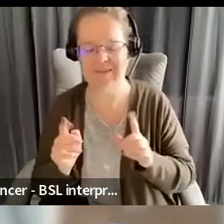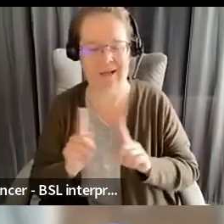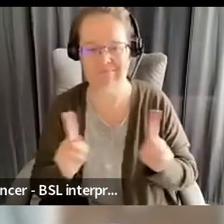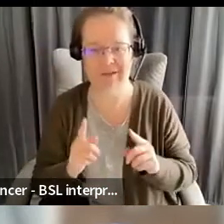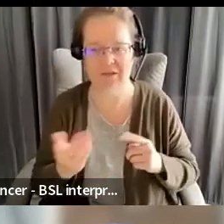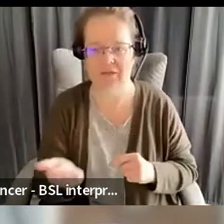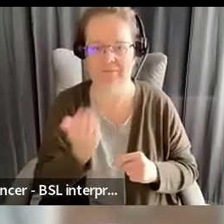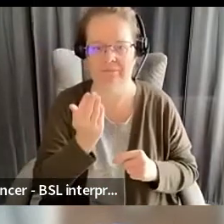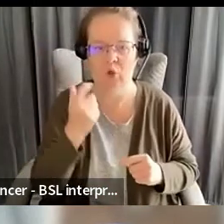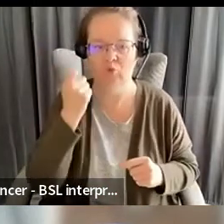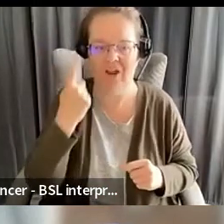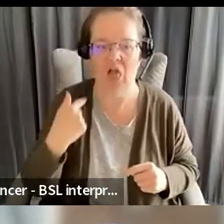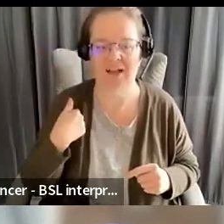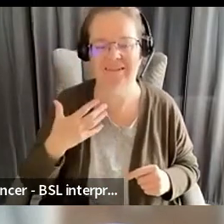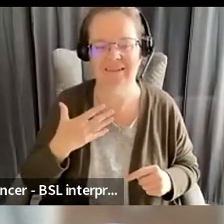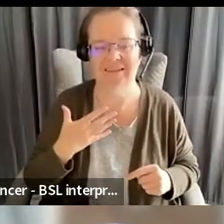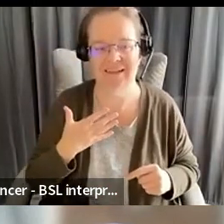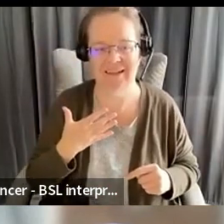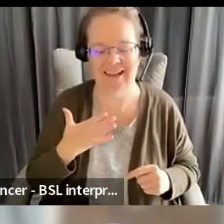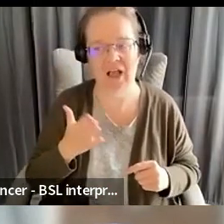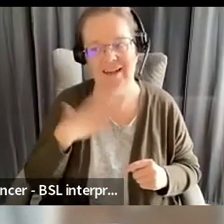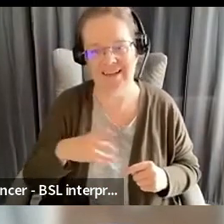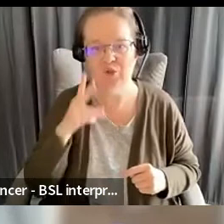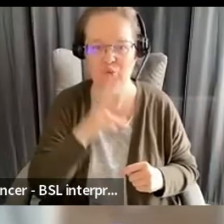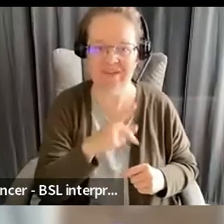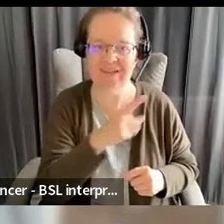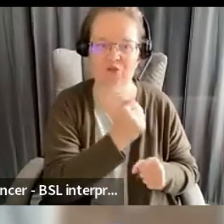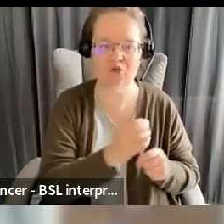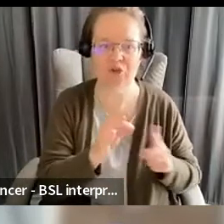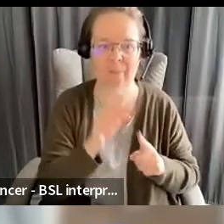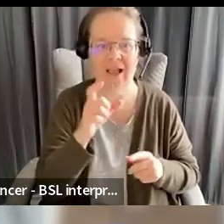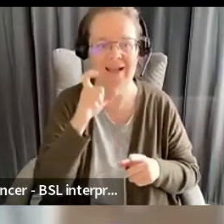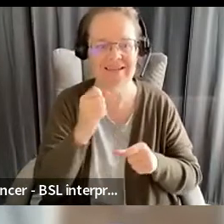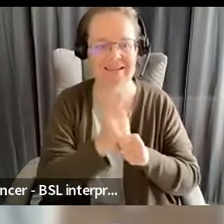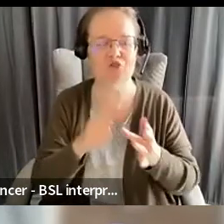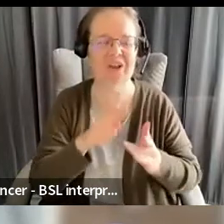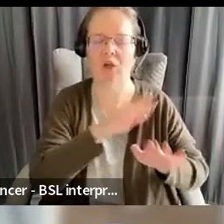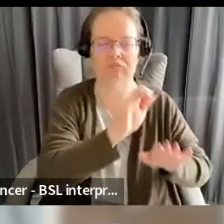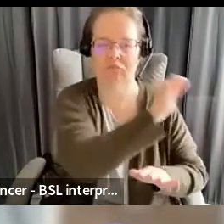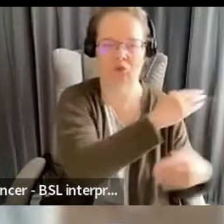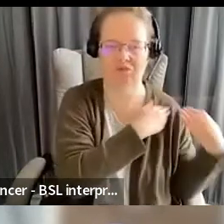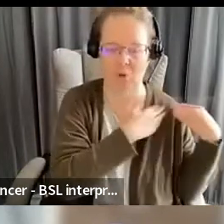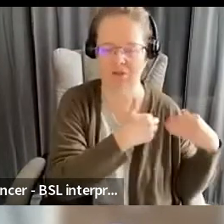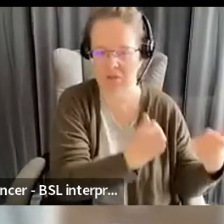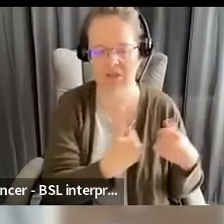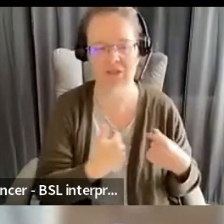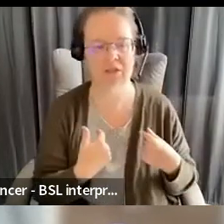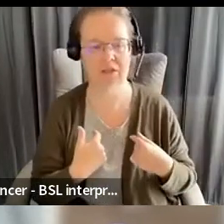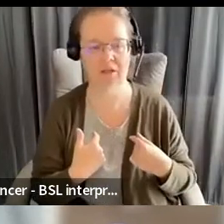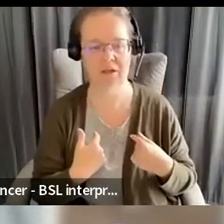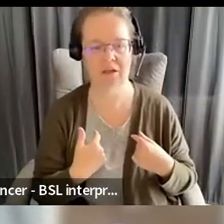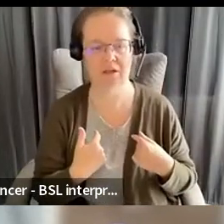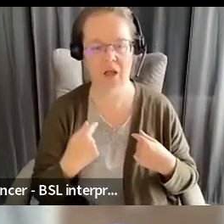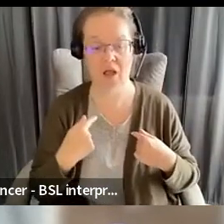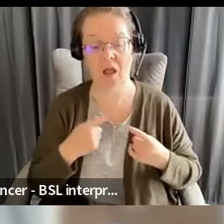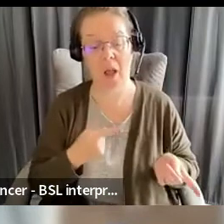off medication. So I knew I needed to see my GP. Okay, that wasn't CGI's responsibility, but I went back onto the